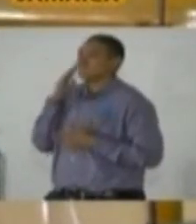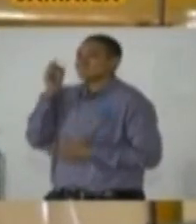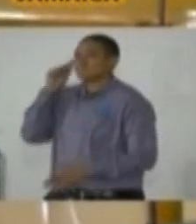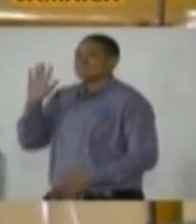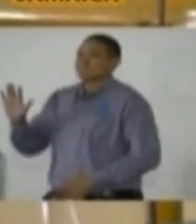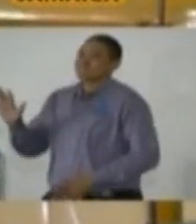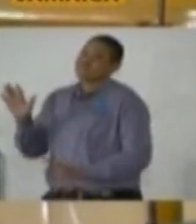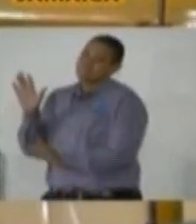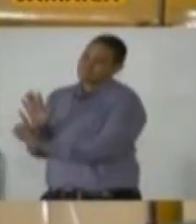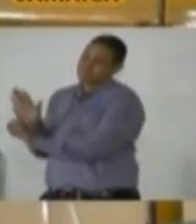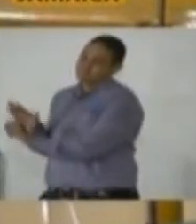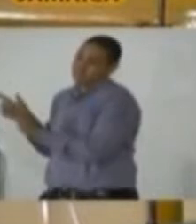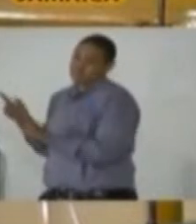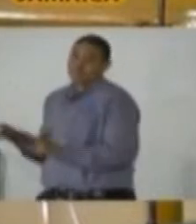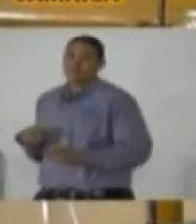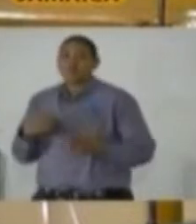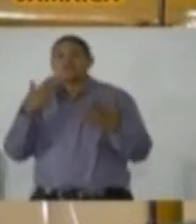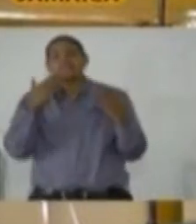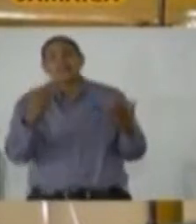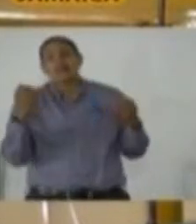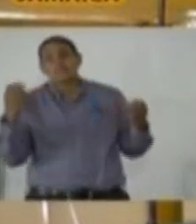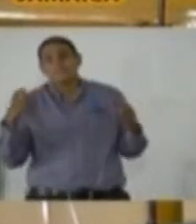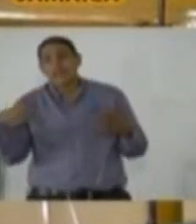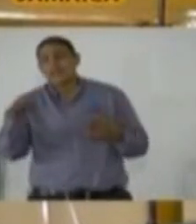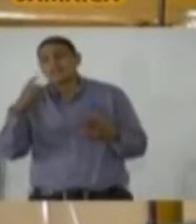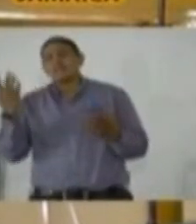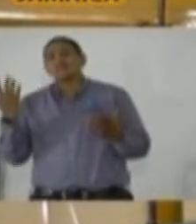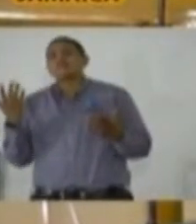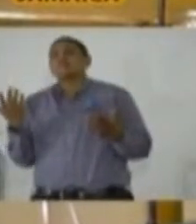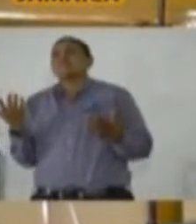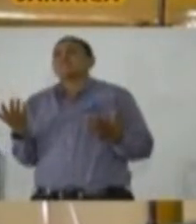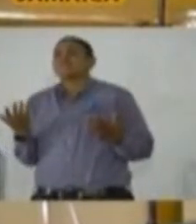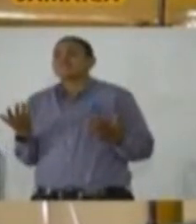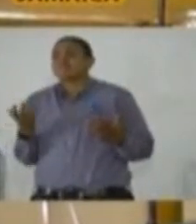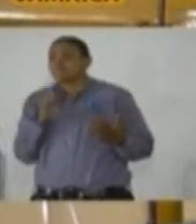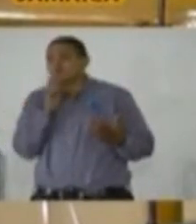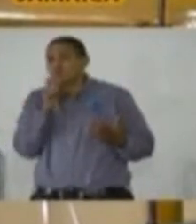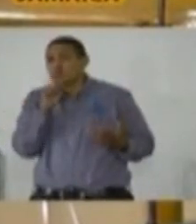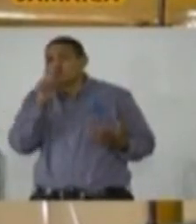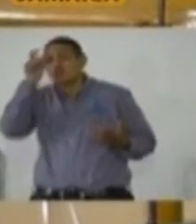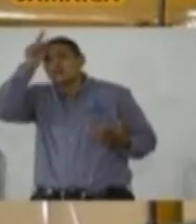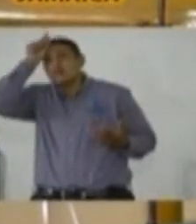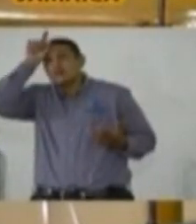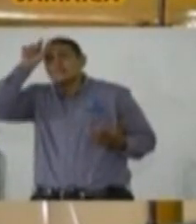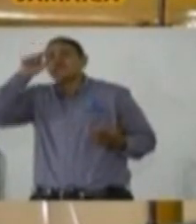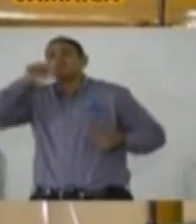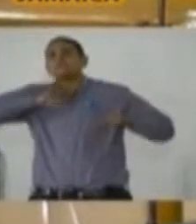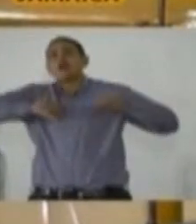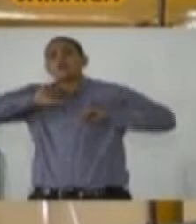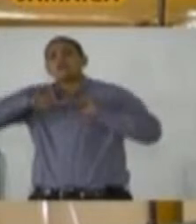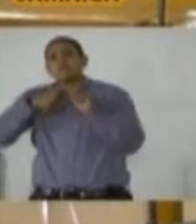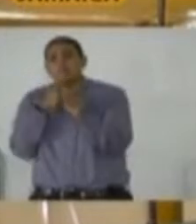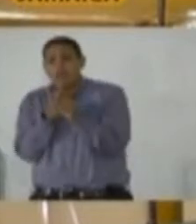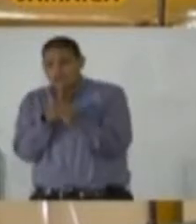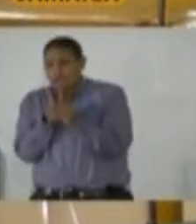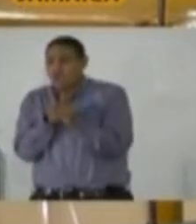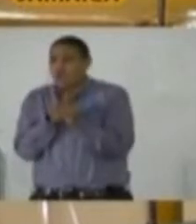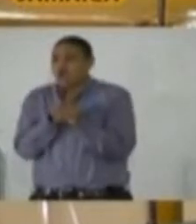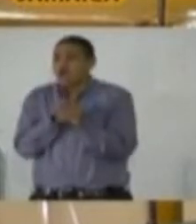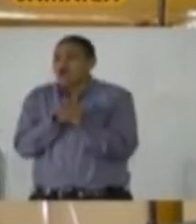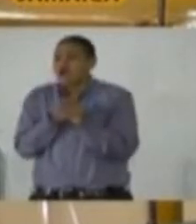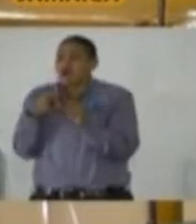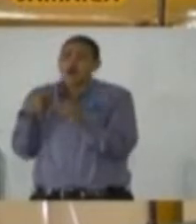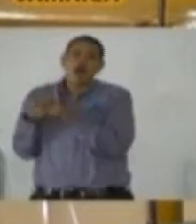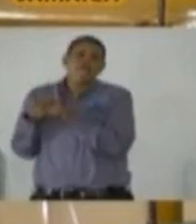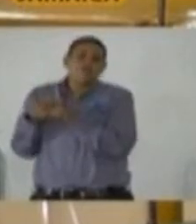from the Character Education Task Force who really increased our understanding of the science behind adverse